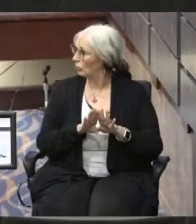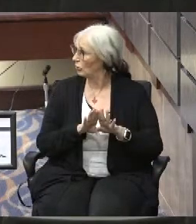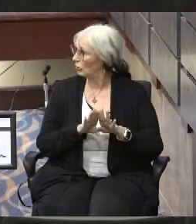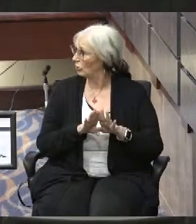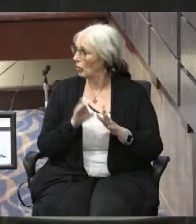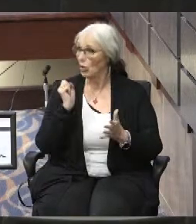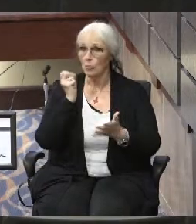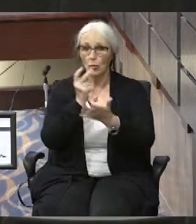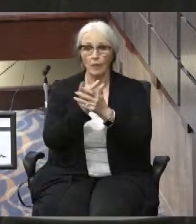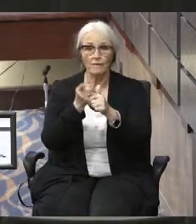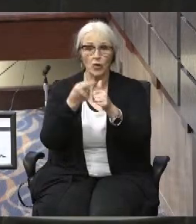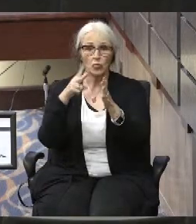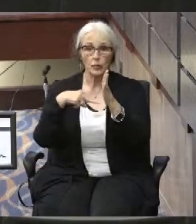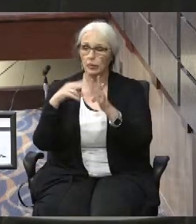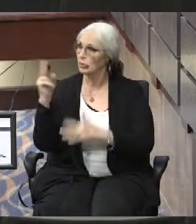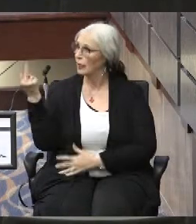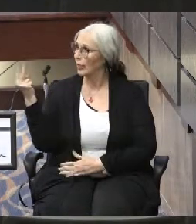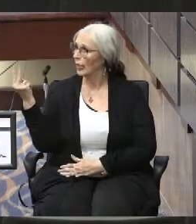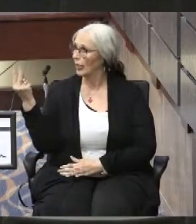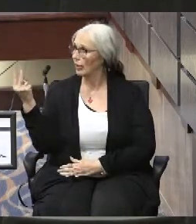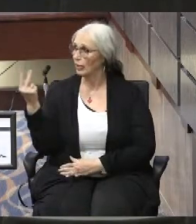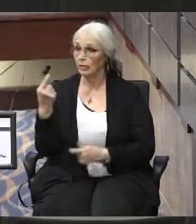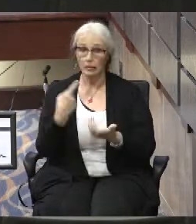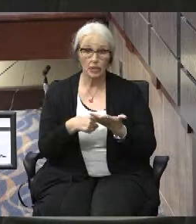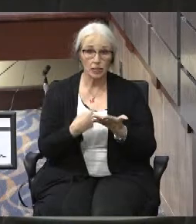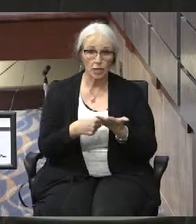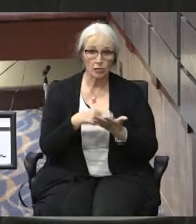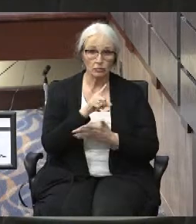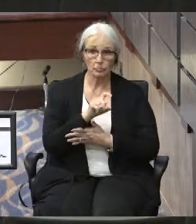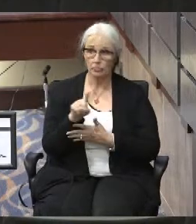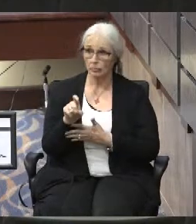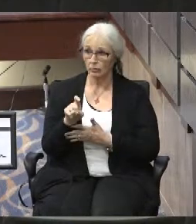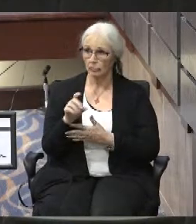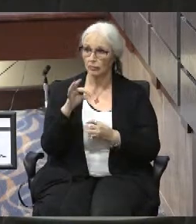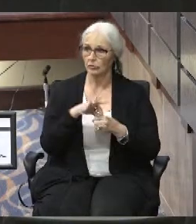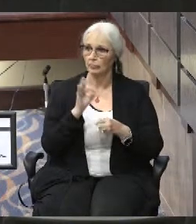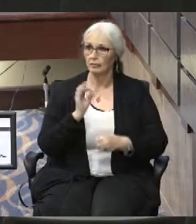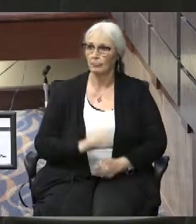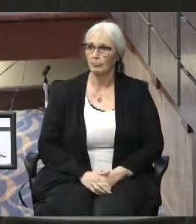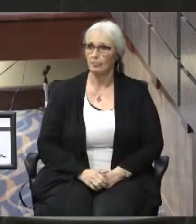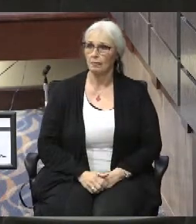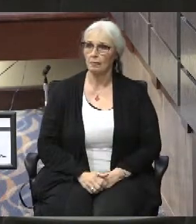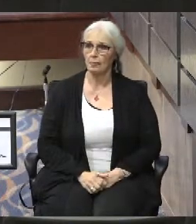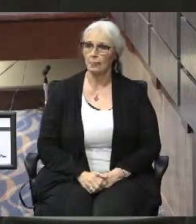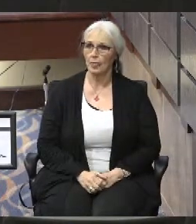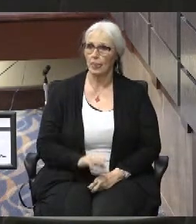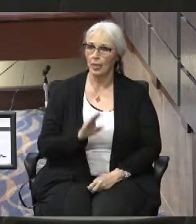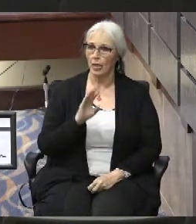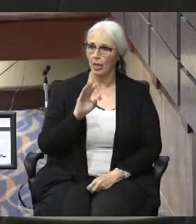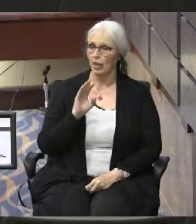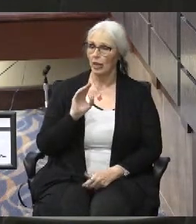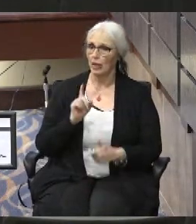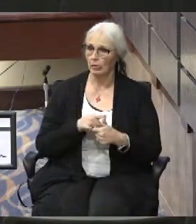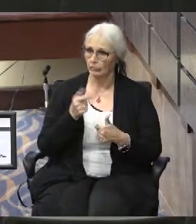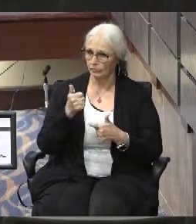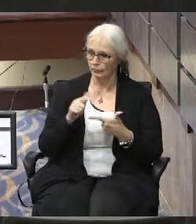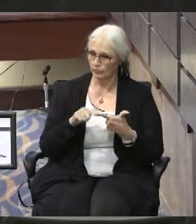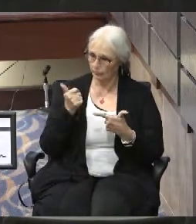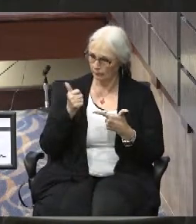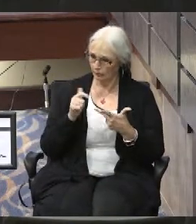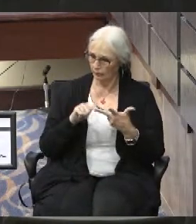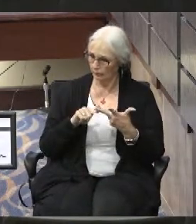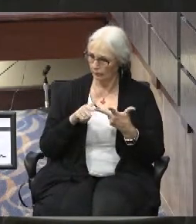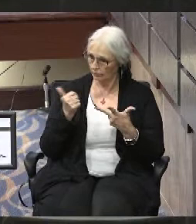first reading? Second. Any discussion? Please poll the council. Bearfield? Yes. Rodriguez? Aye.